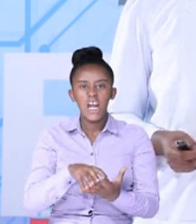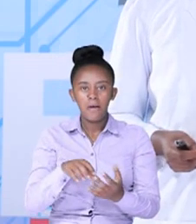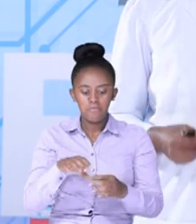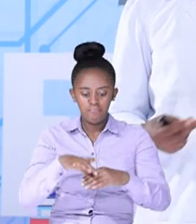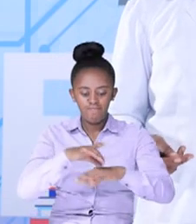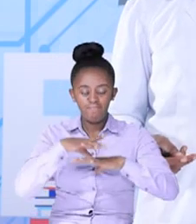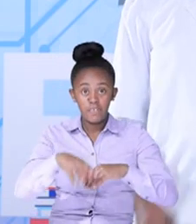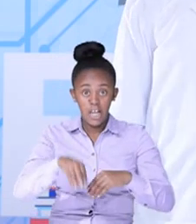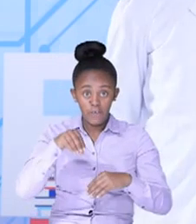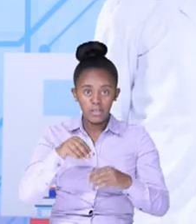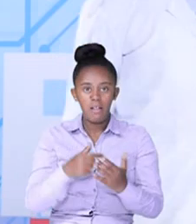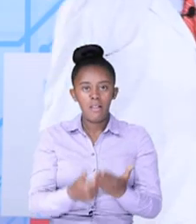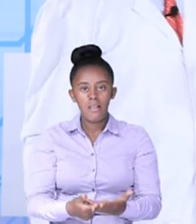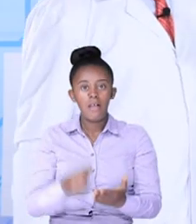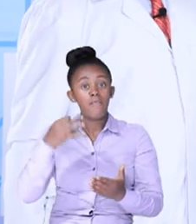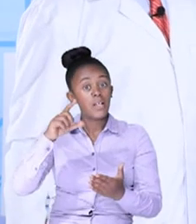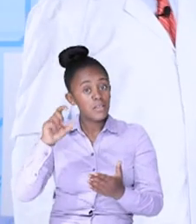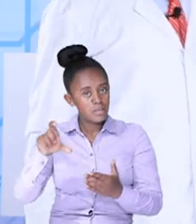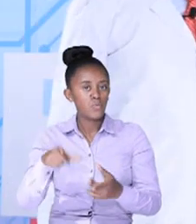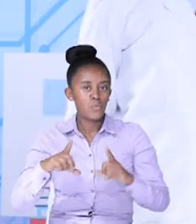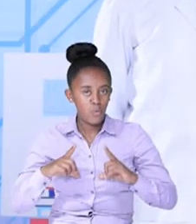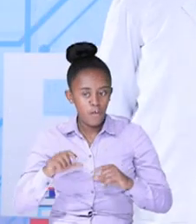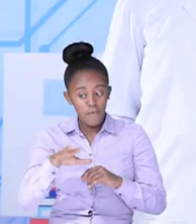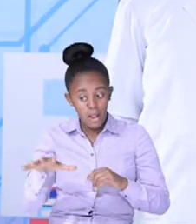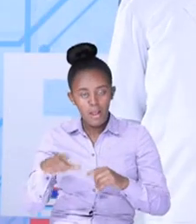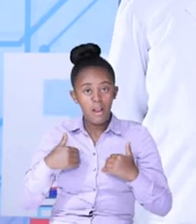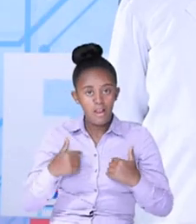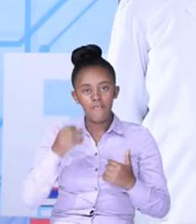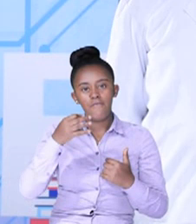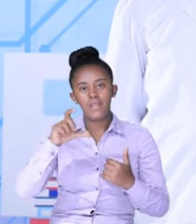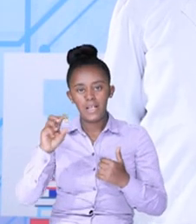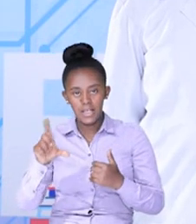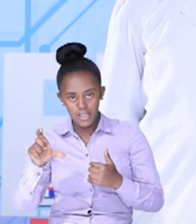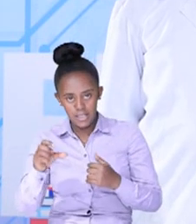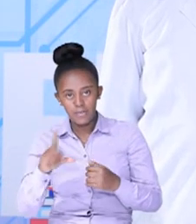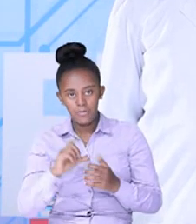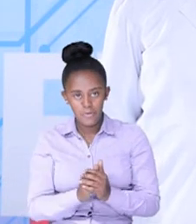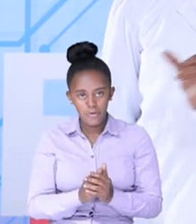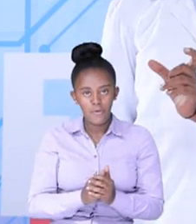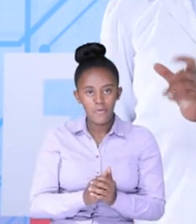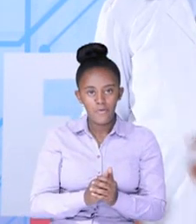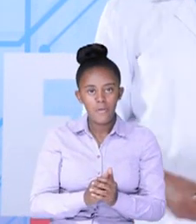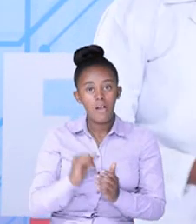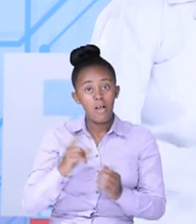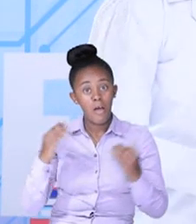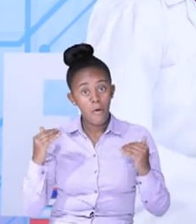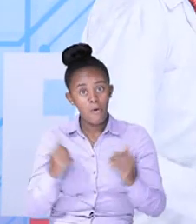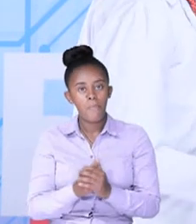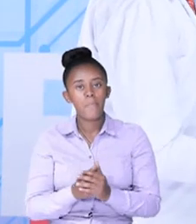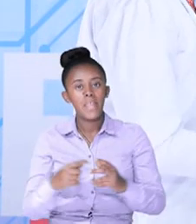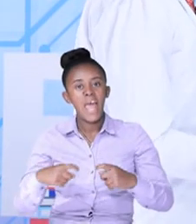is a field, there is flux. So, previously in Unit 4, I hope you have tried to see electric flux,